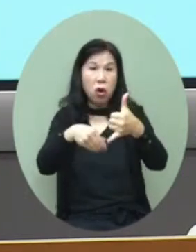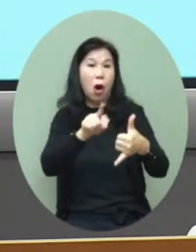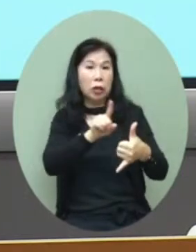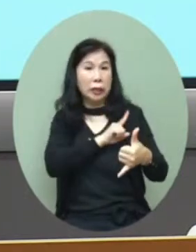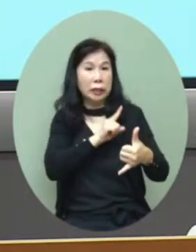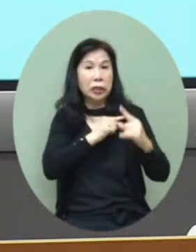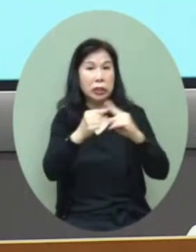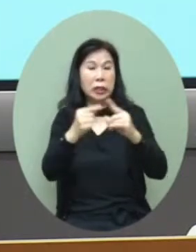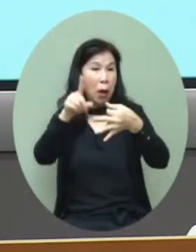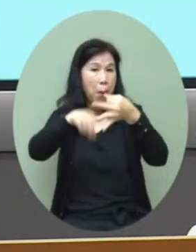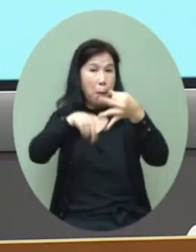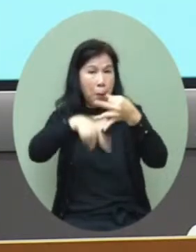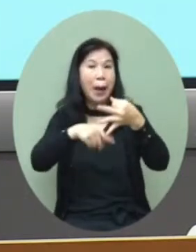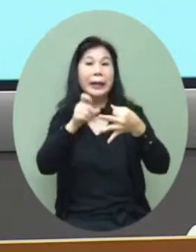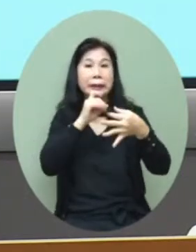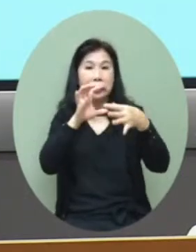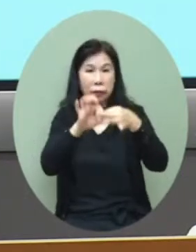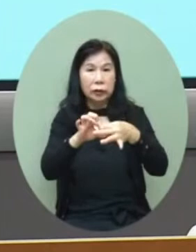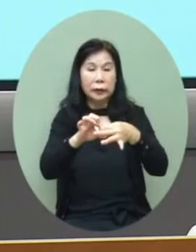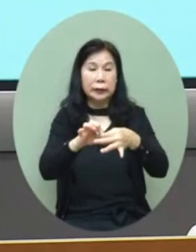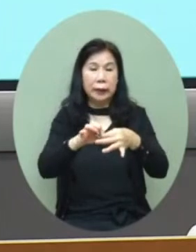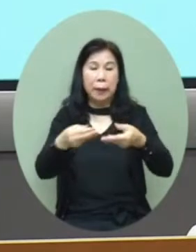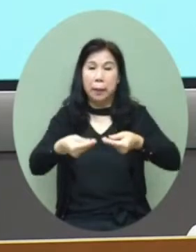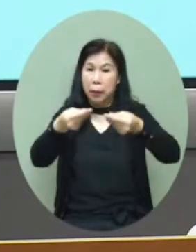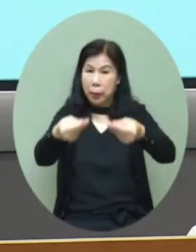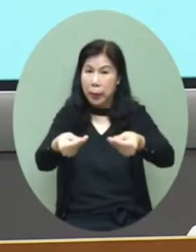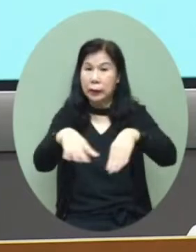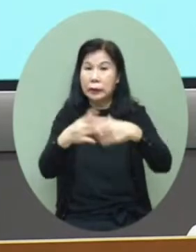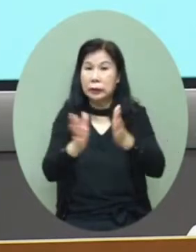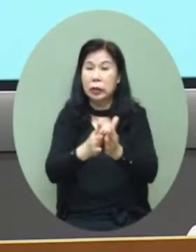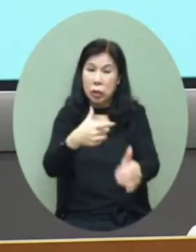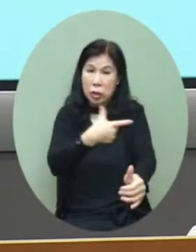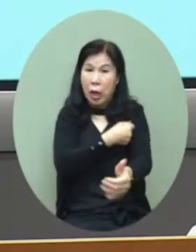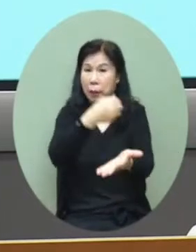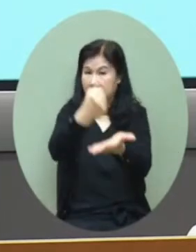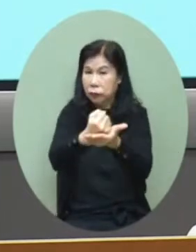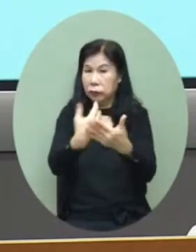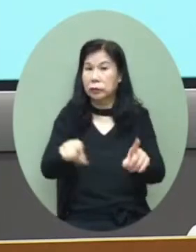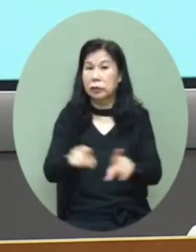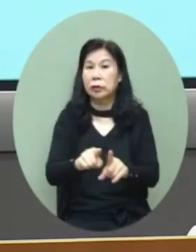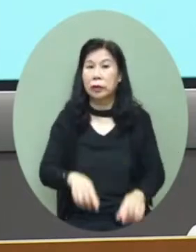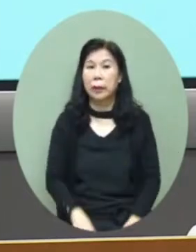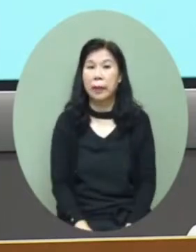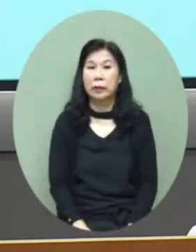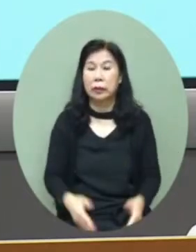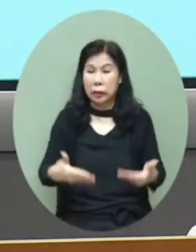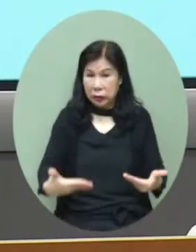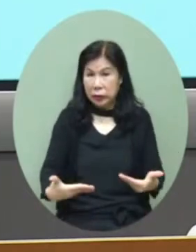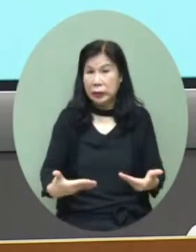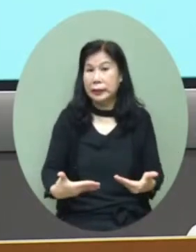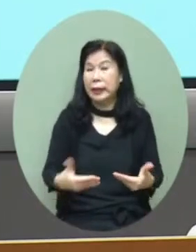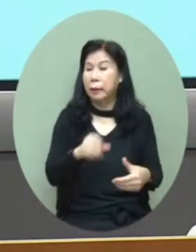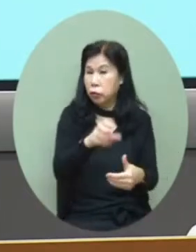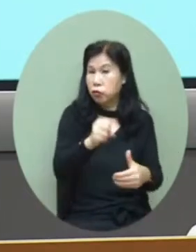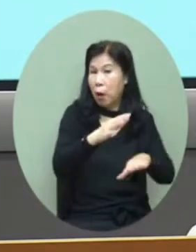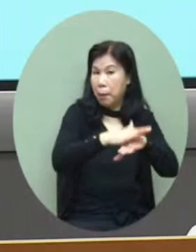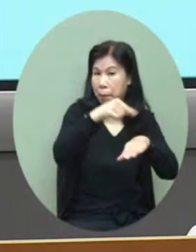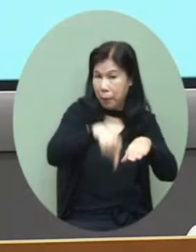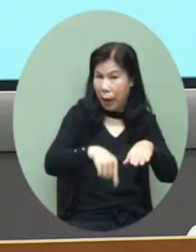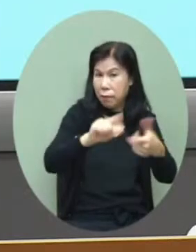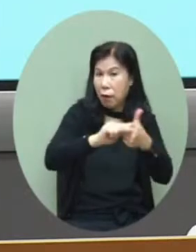operate the yellow and red code. As you know, that the vaccine passes